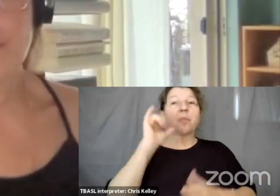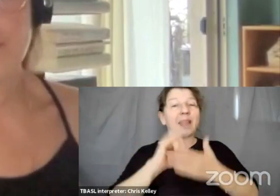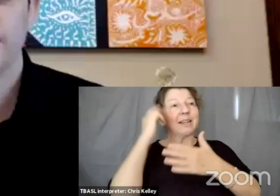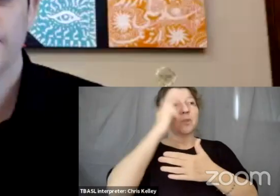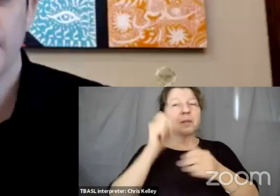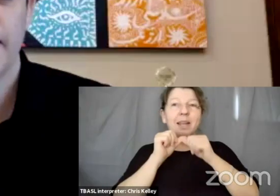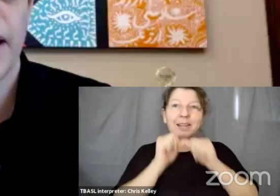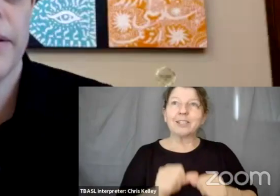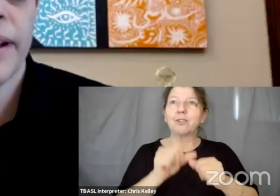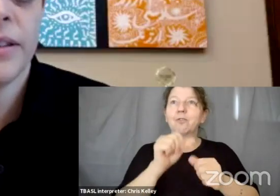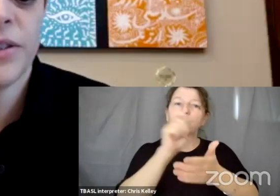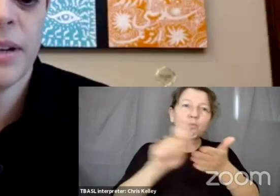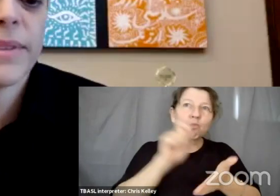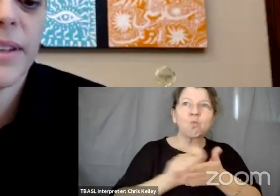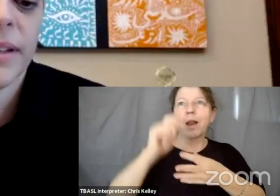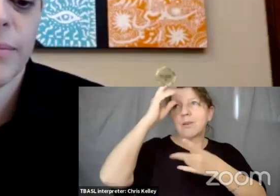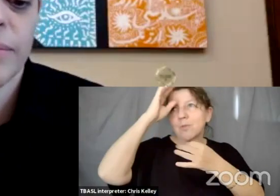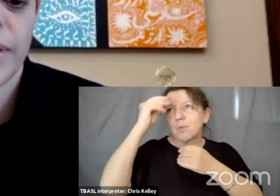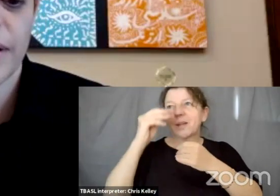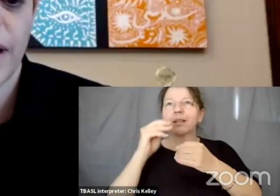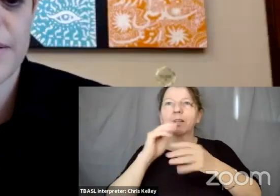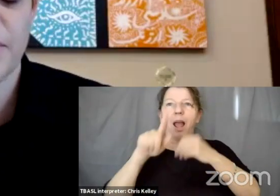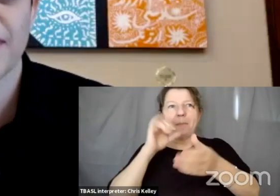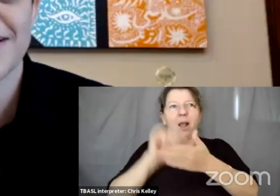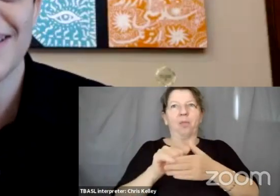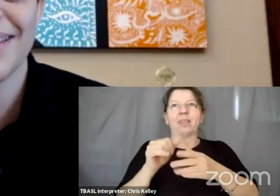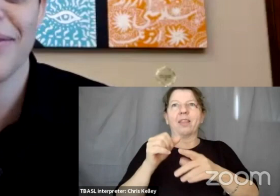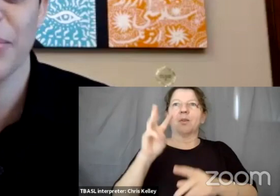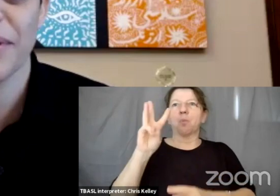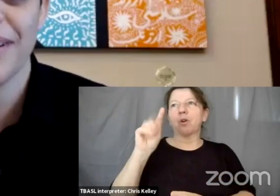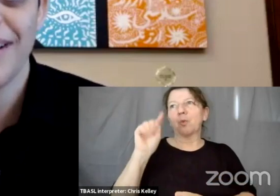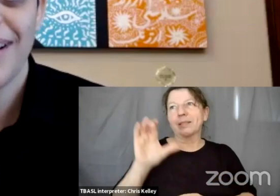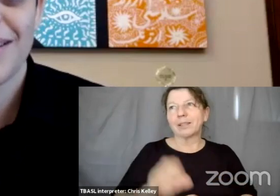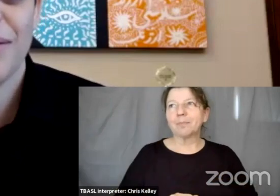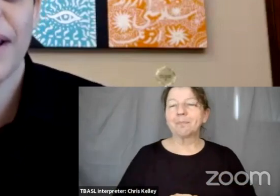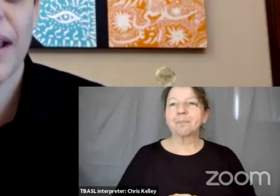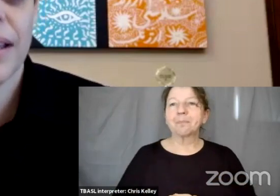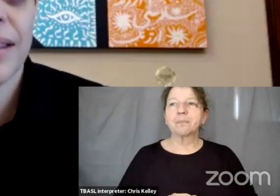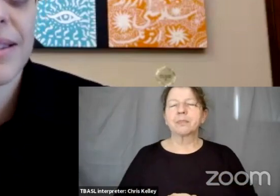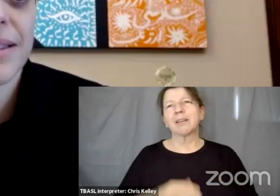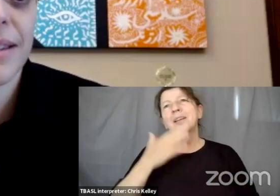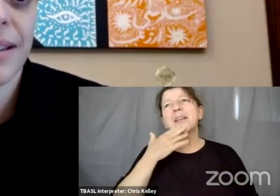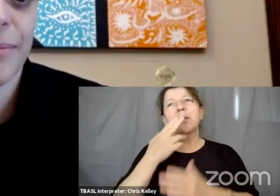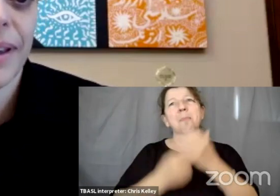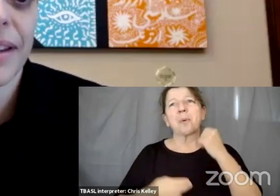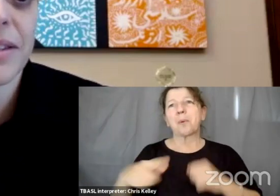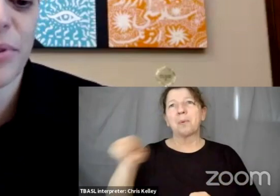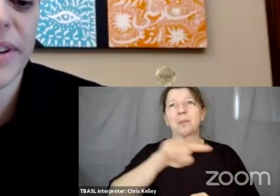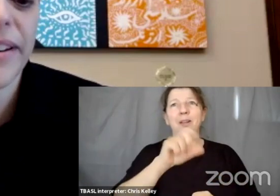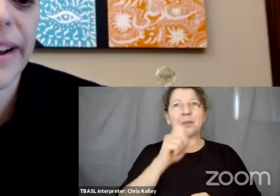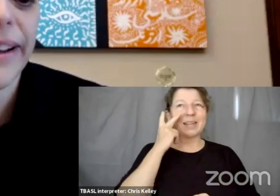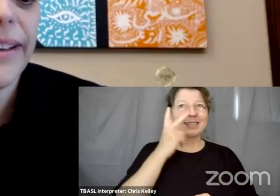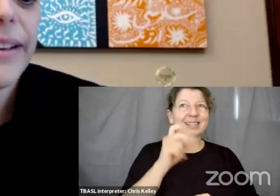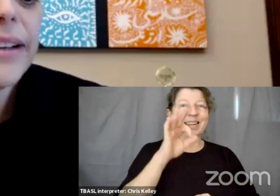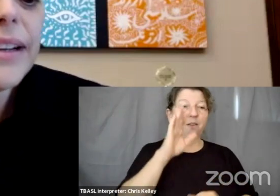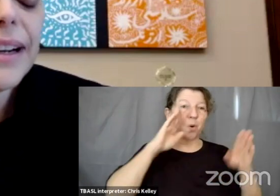Thank you so much for that, Heather and James. As you can see, if you're tuning in, this is an